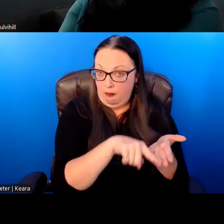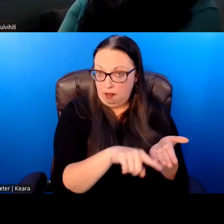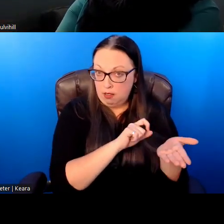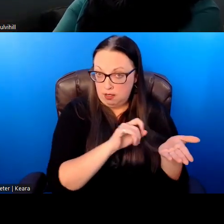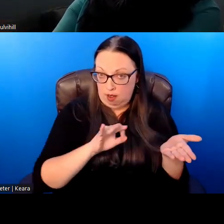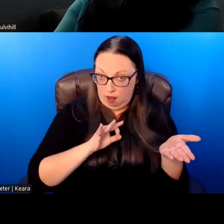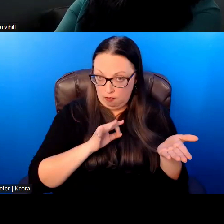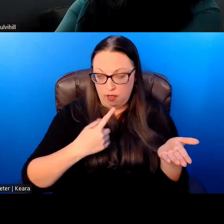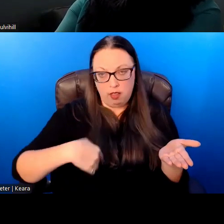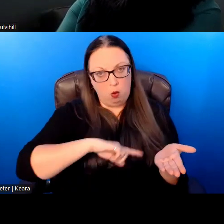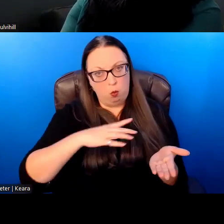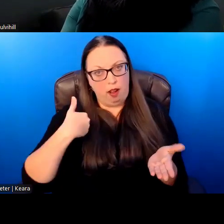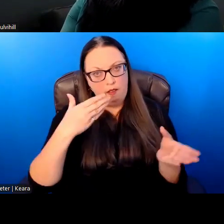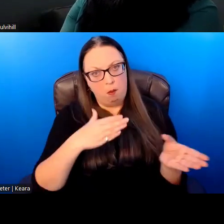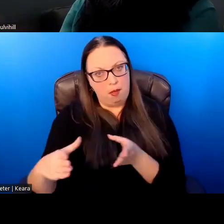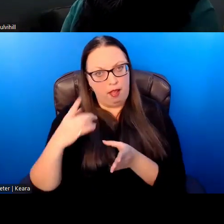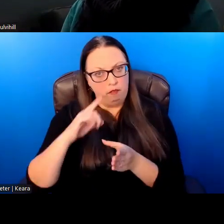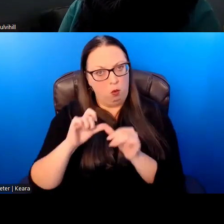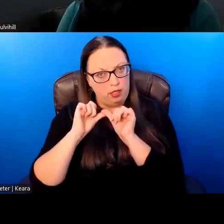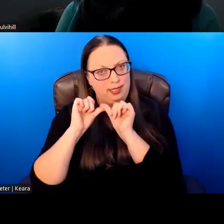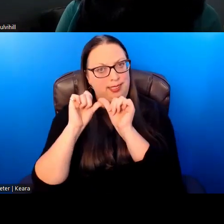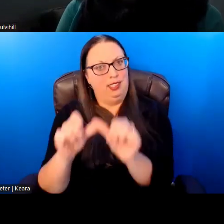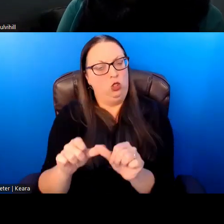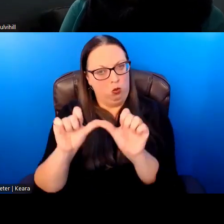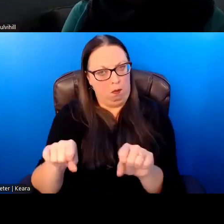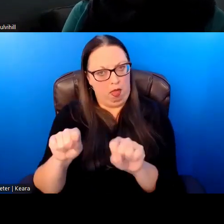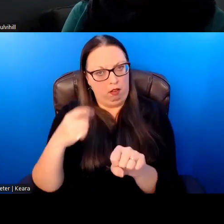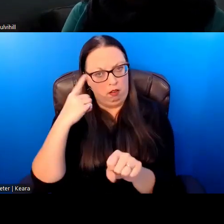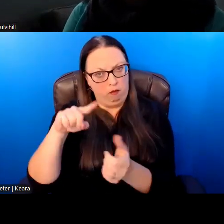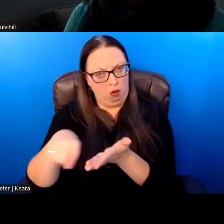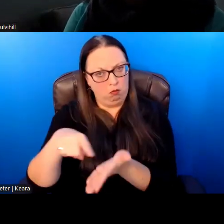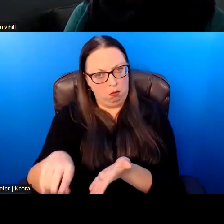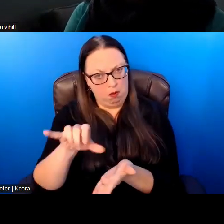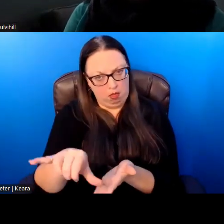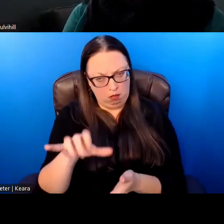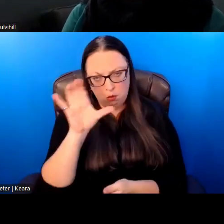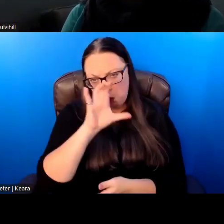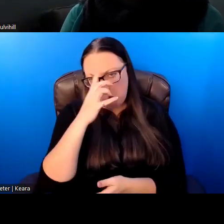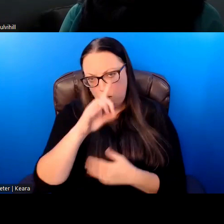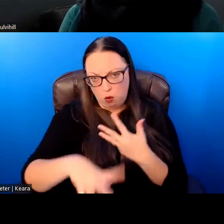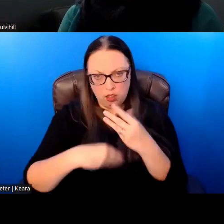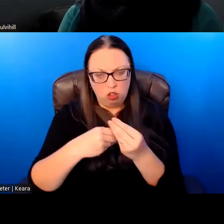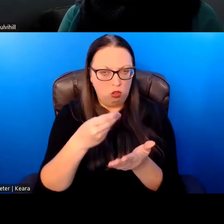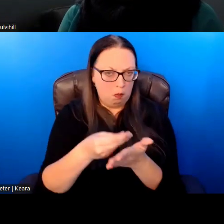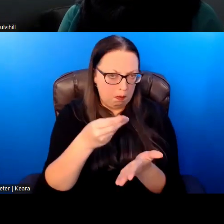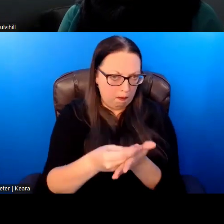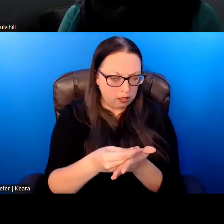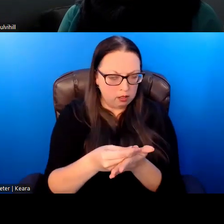that we have a plan for long-term sustainability for that. So we are seeking additional funding streams.